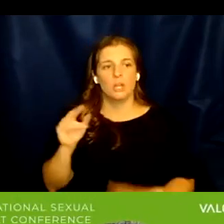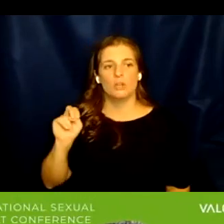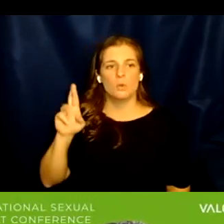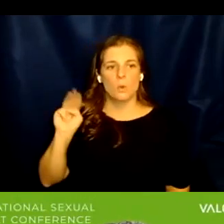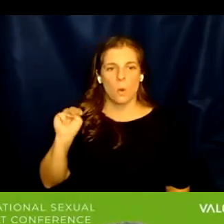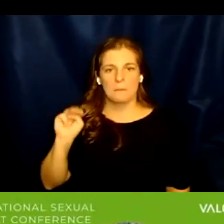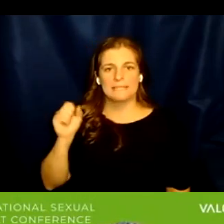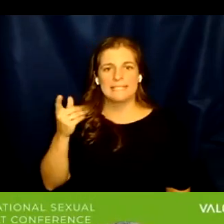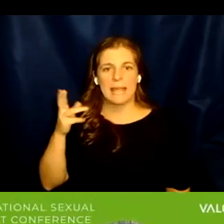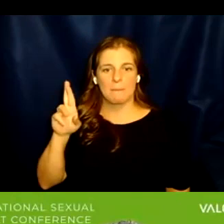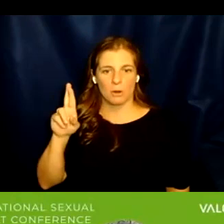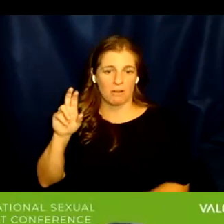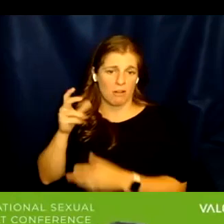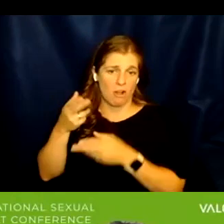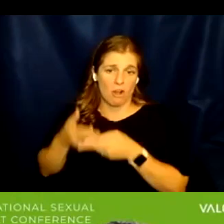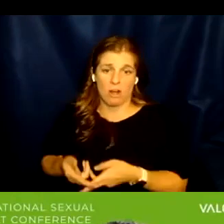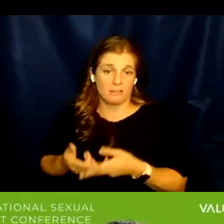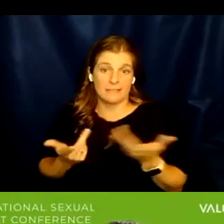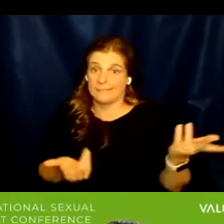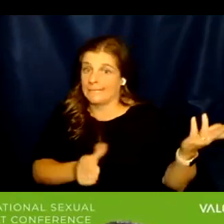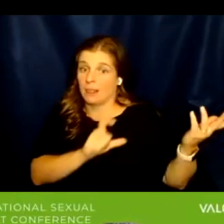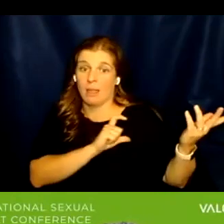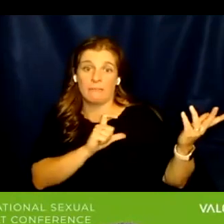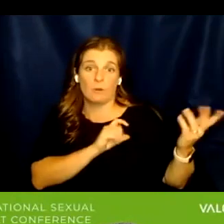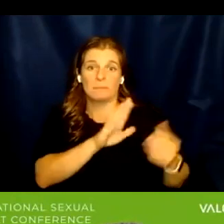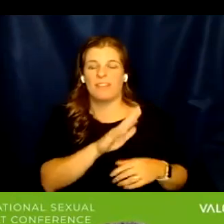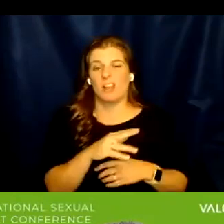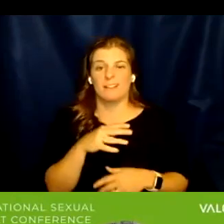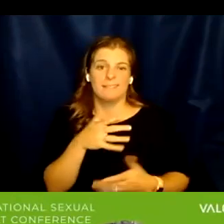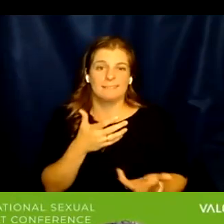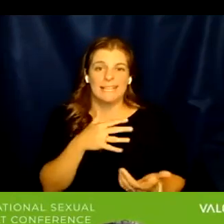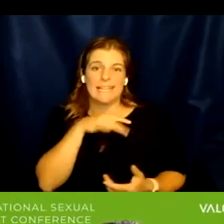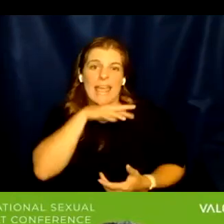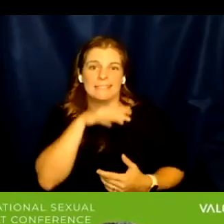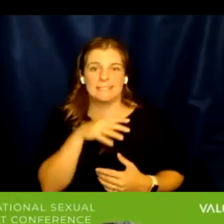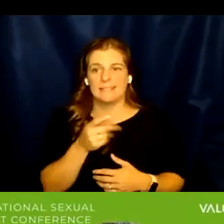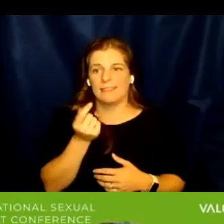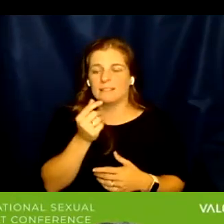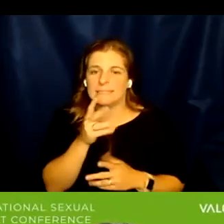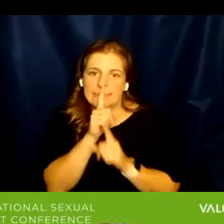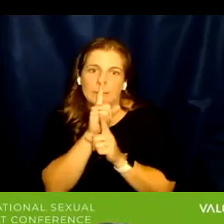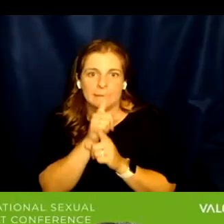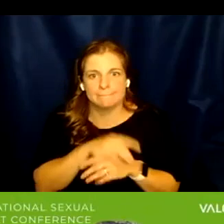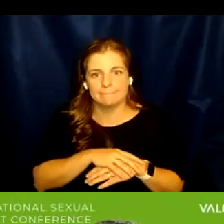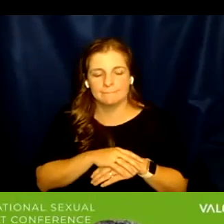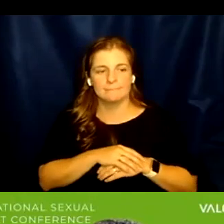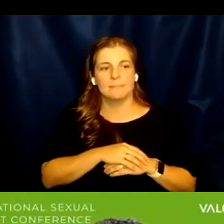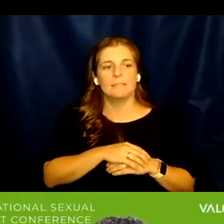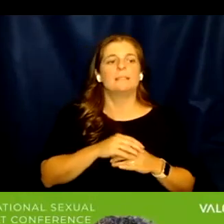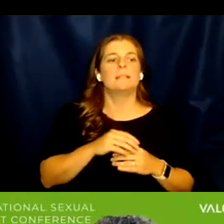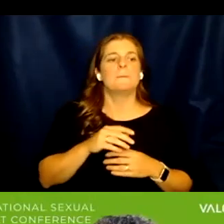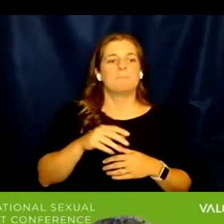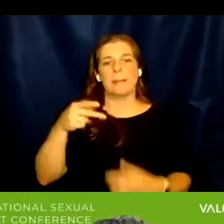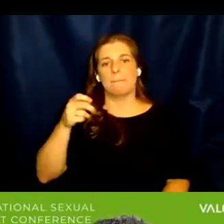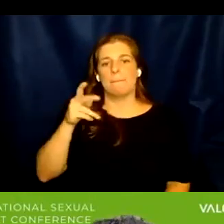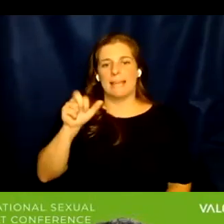violence by police law enforcement's nasty little secret. Former Portland, Oregon Police Chief Penny Harrington